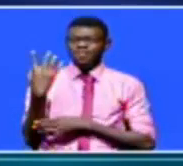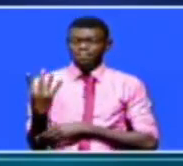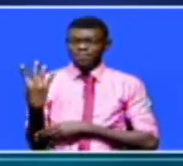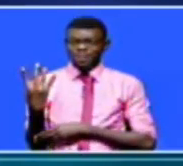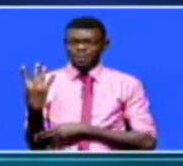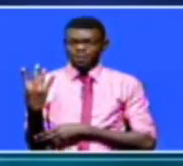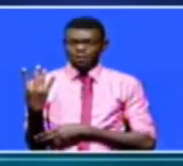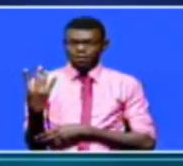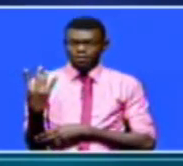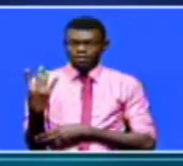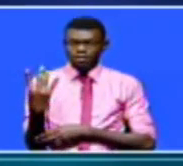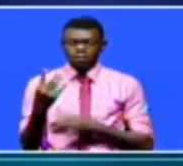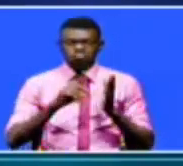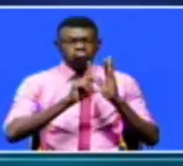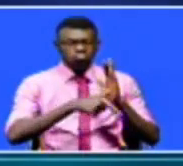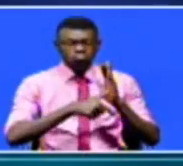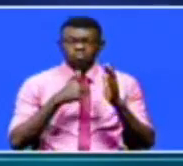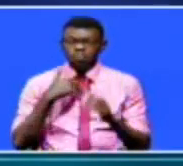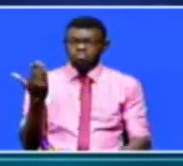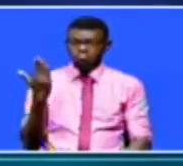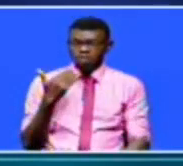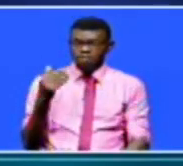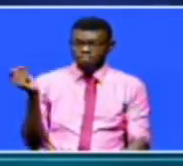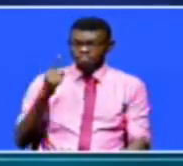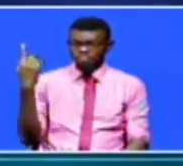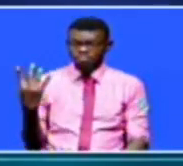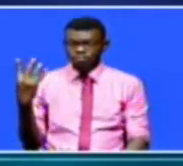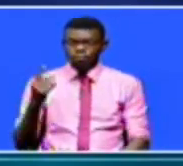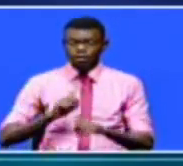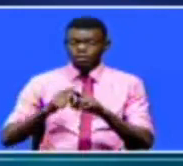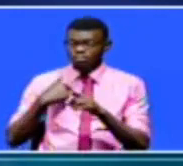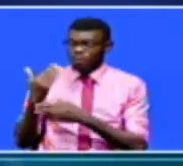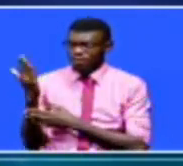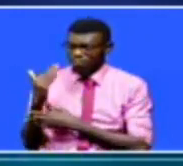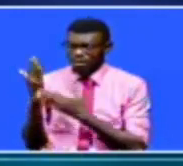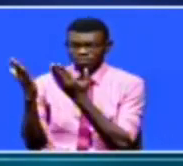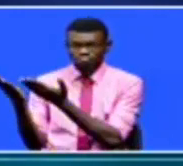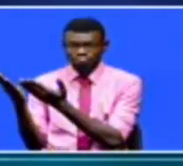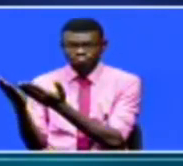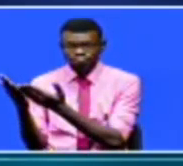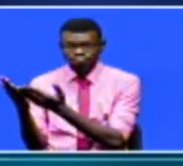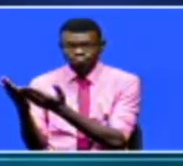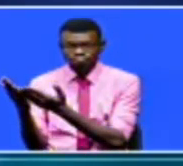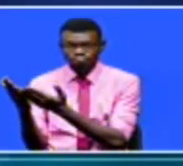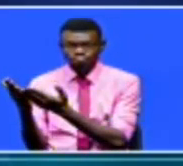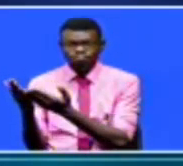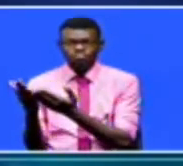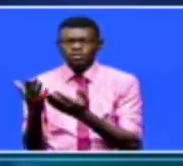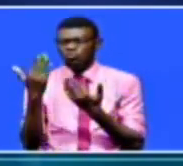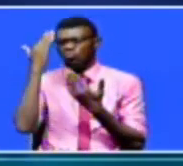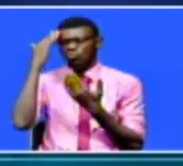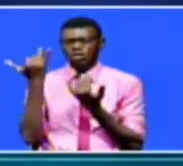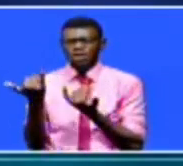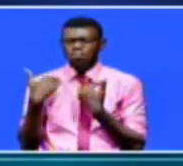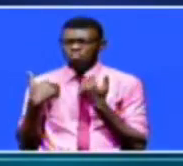mm-hmm, then I had to go back on April. When I went back, mm-hmm, with the social distancing thing,